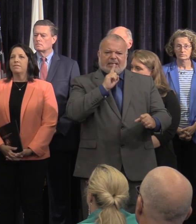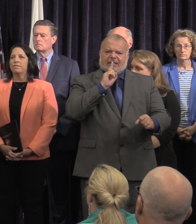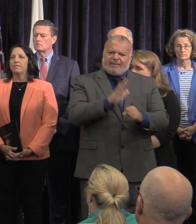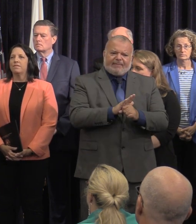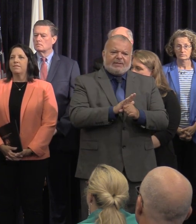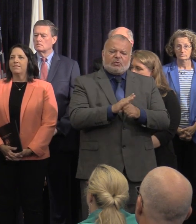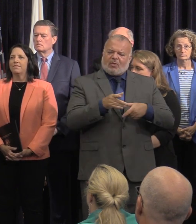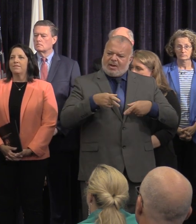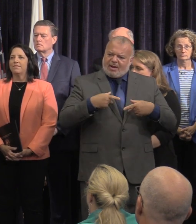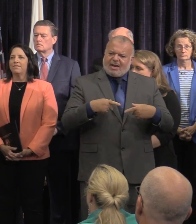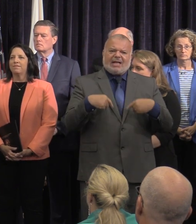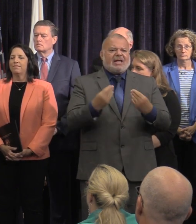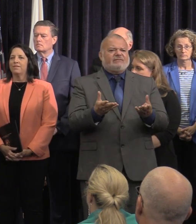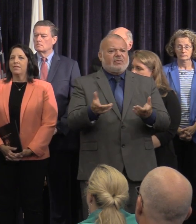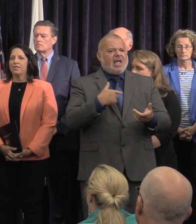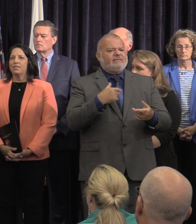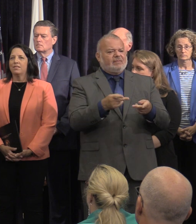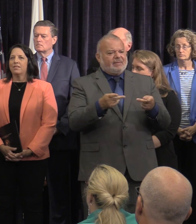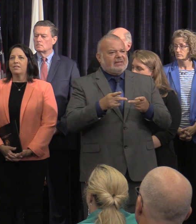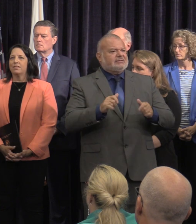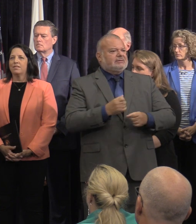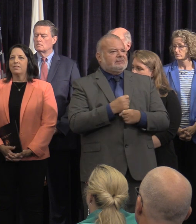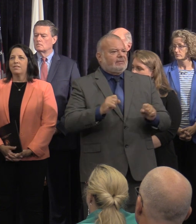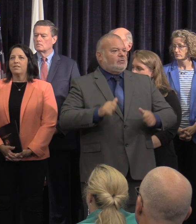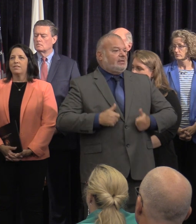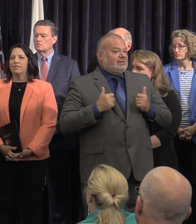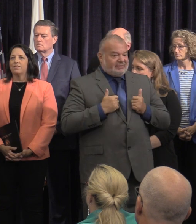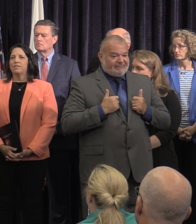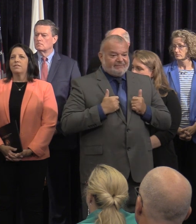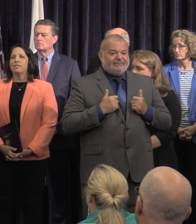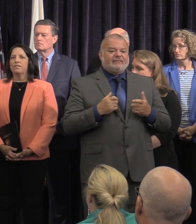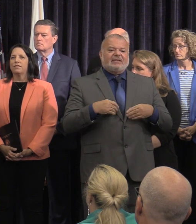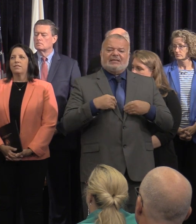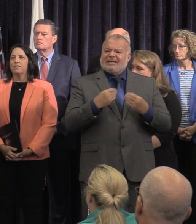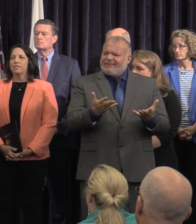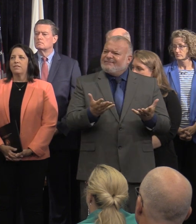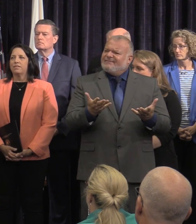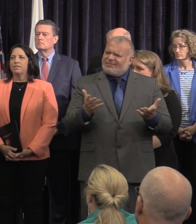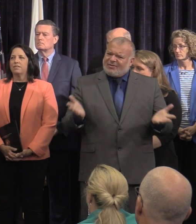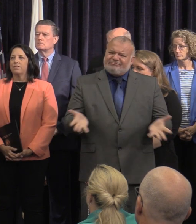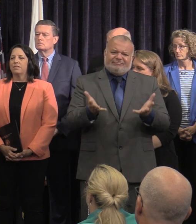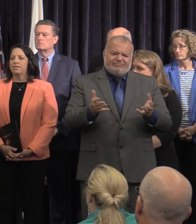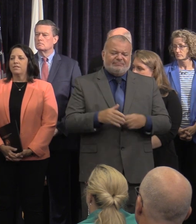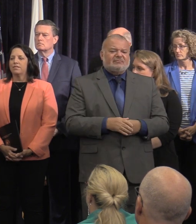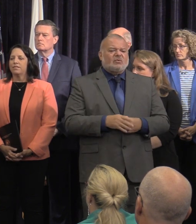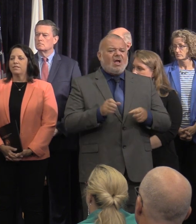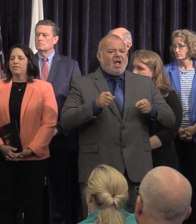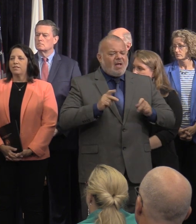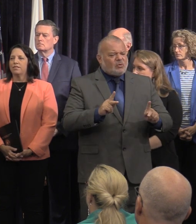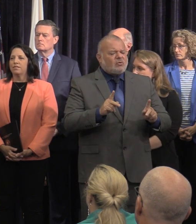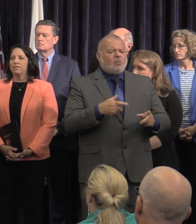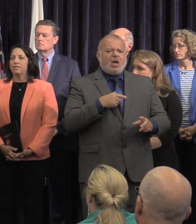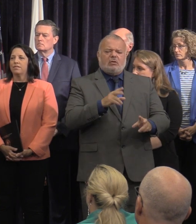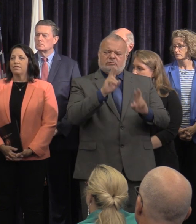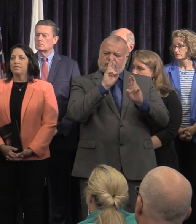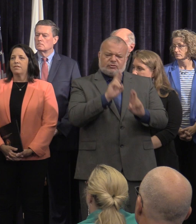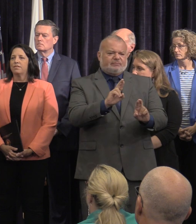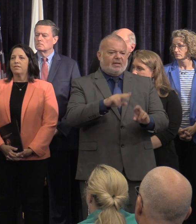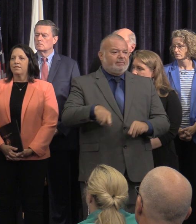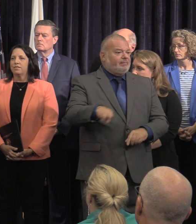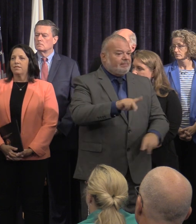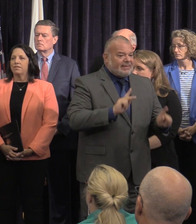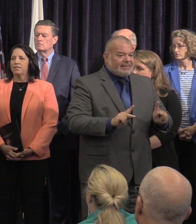of compassion, safety, opportunity, and respect. But the increased level of demand is